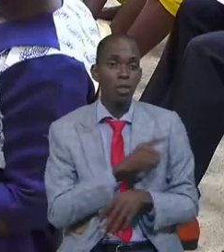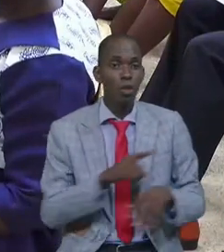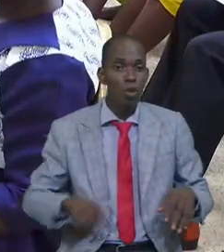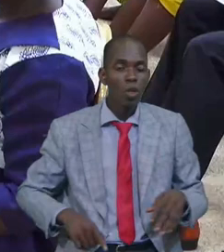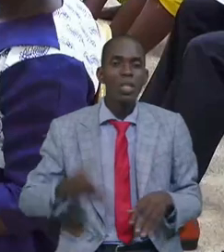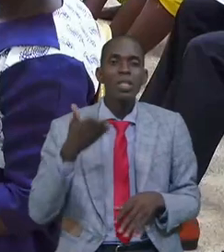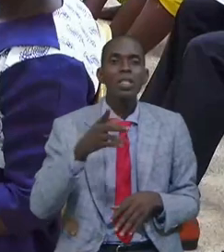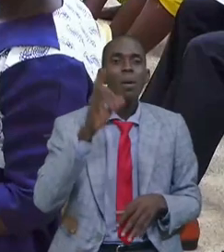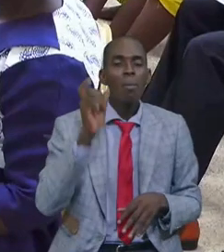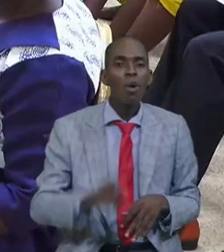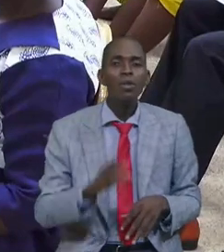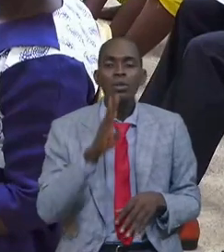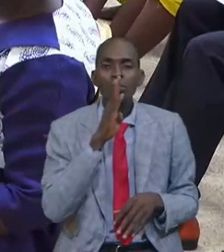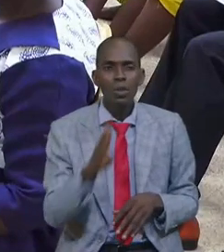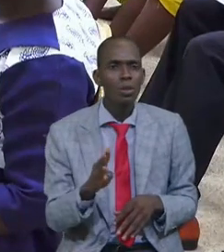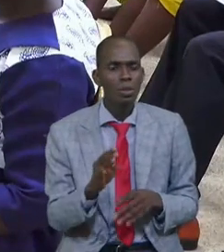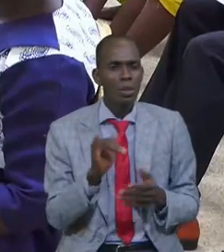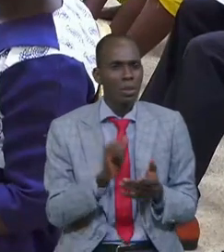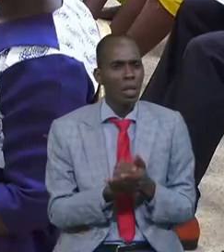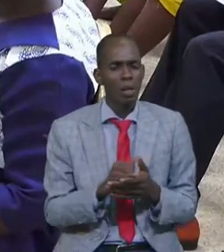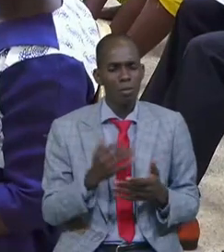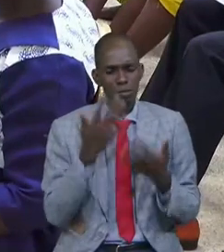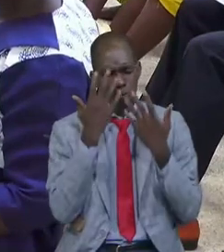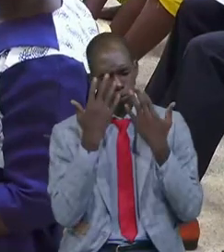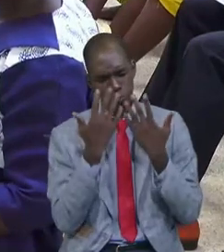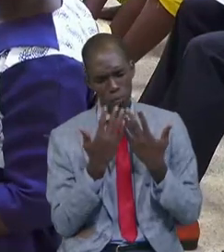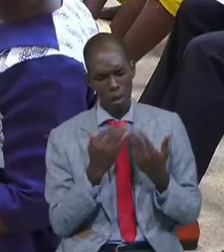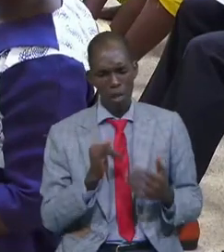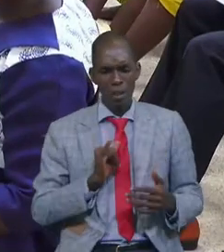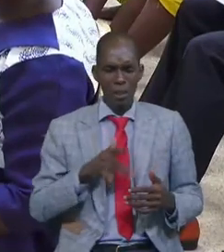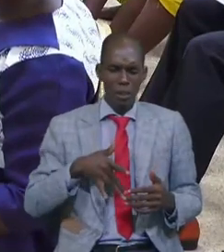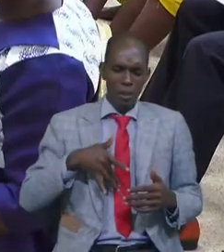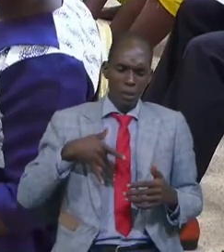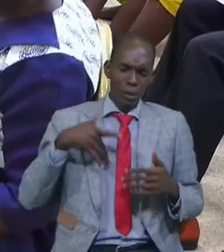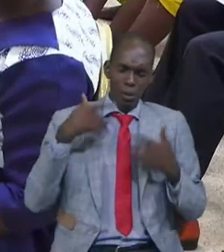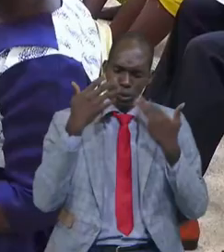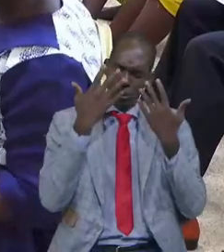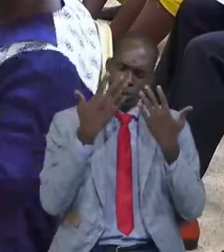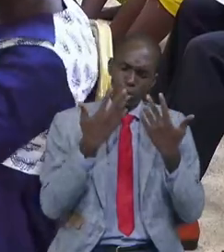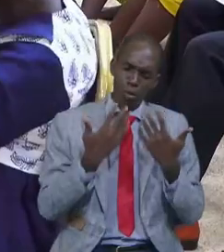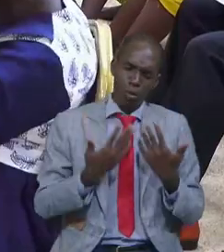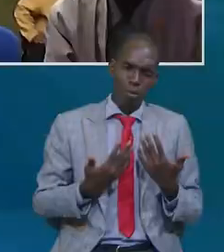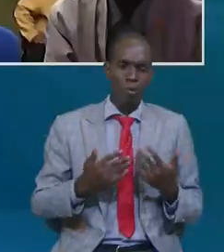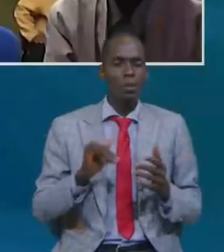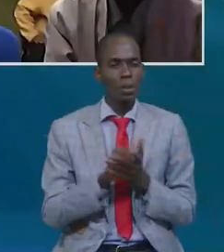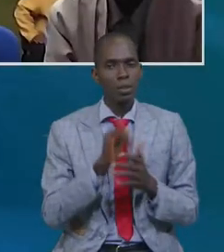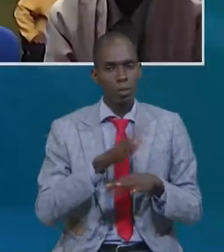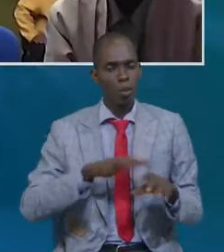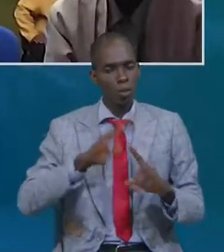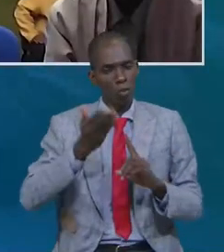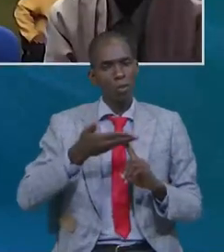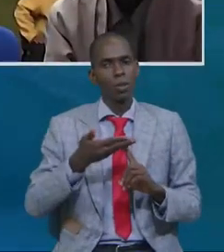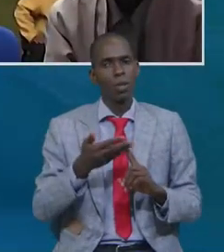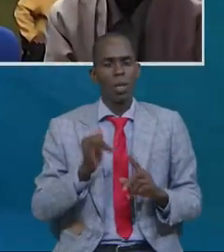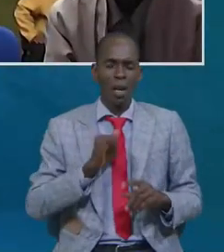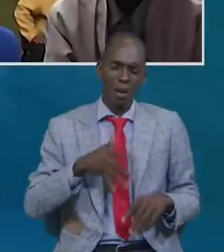be conviction. I feel sorry, conviction. I feel I'm dirty. That thing I did made